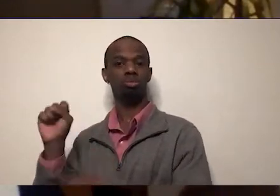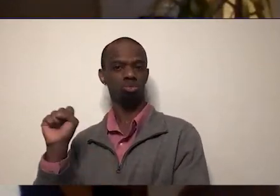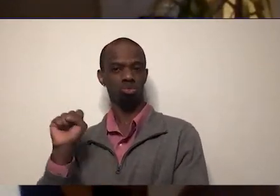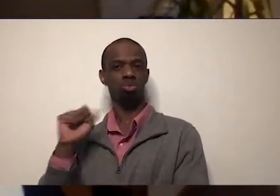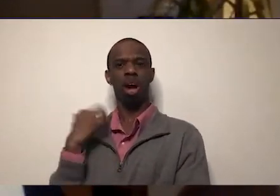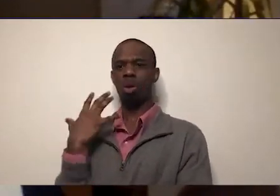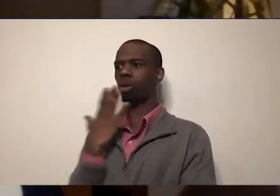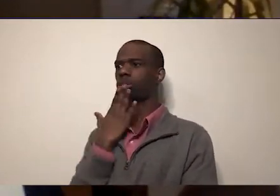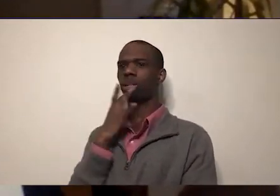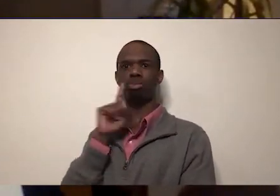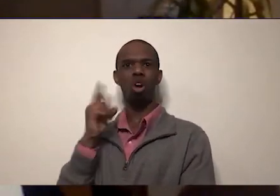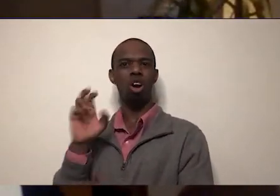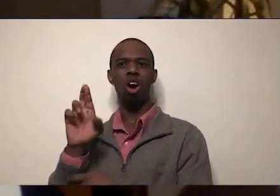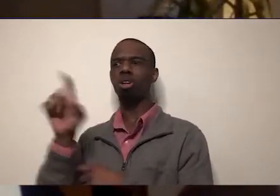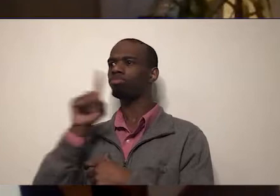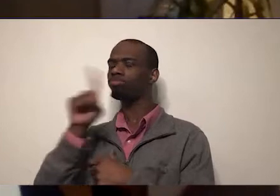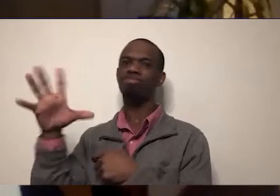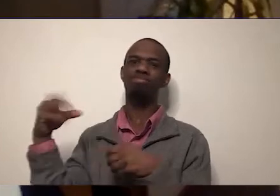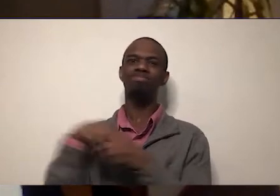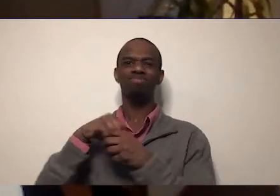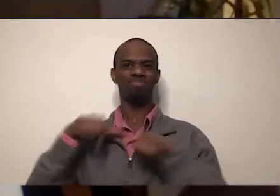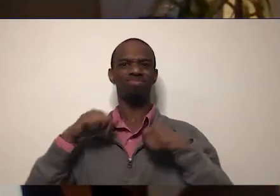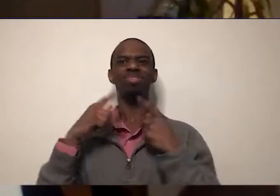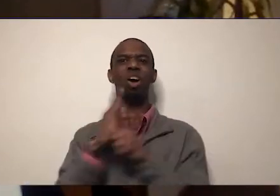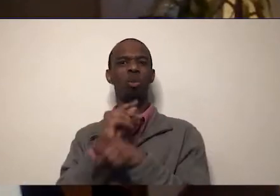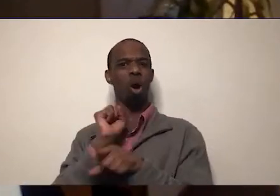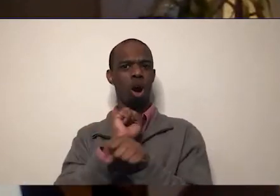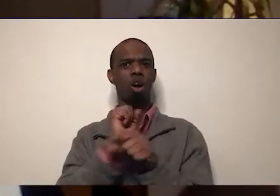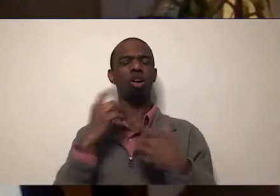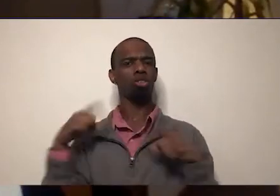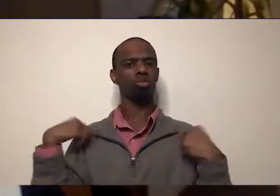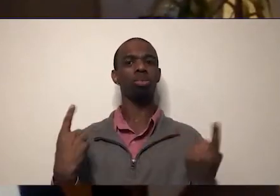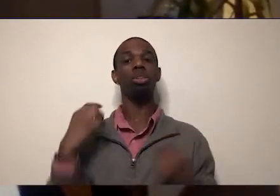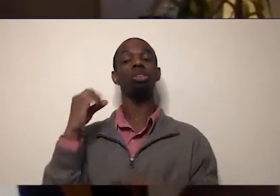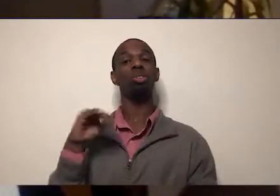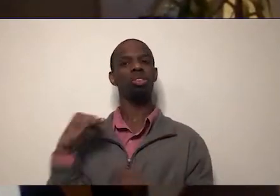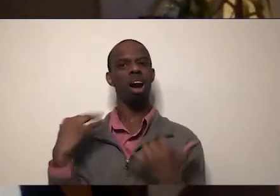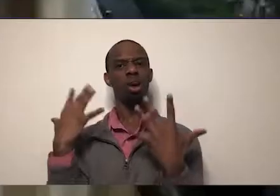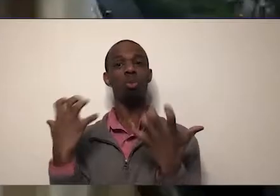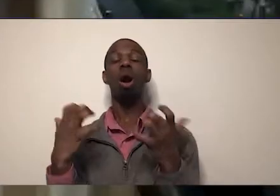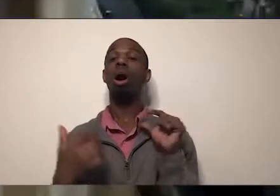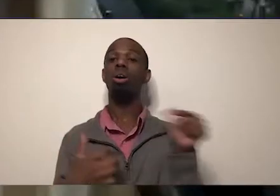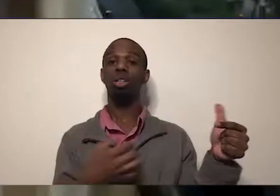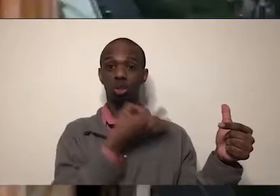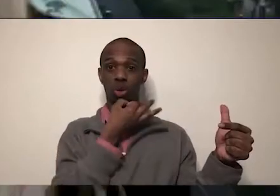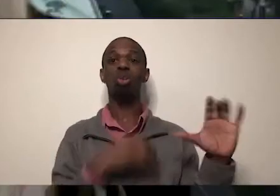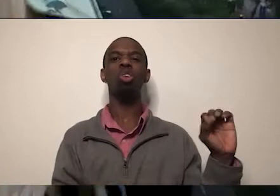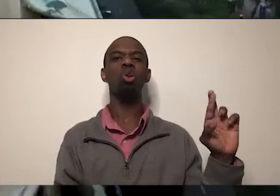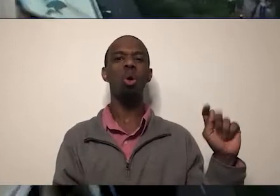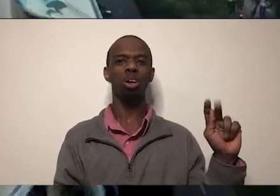the baton to Courtney, Linda, Peggy, and Harriet. Thanks, everyone. Great. Thank you so much,